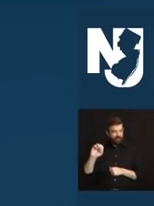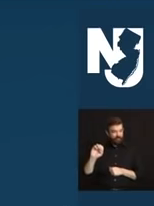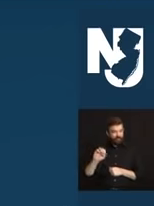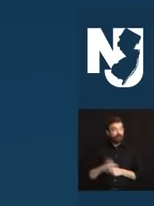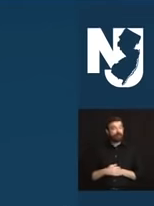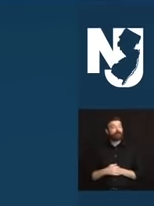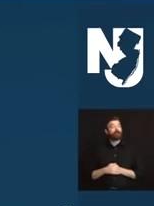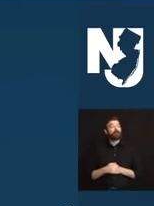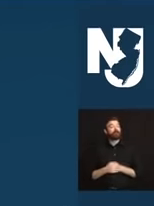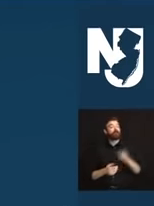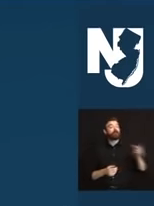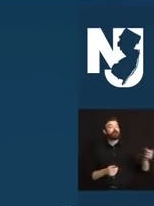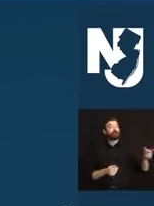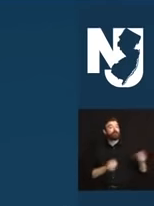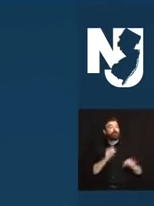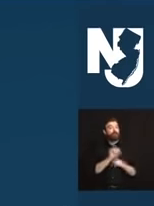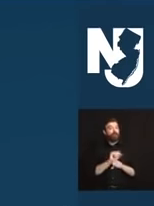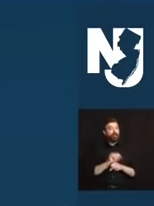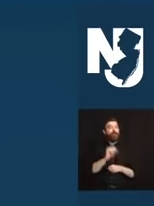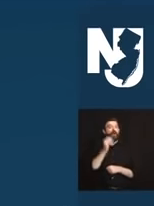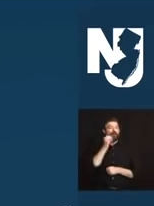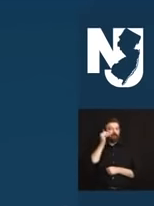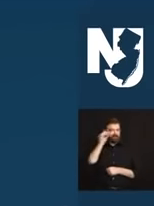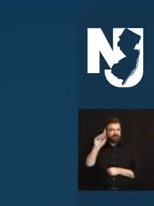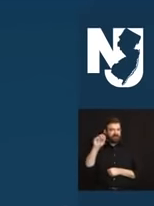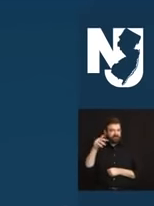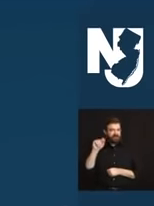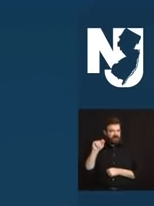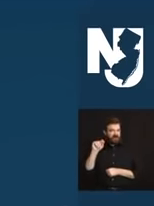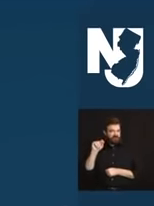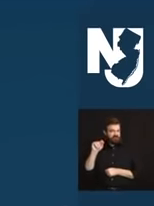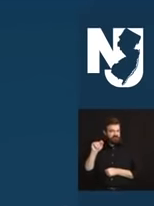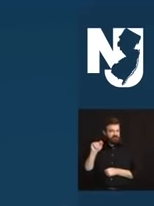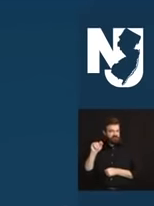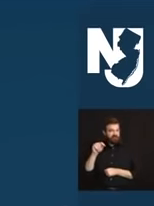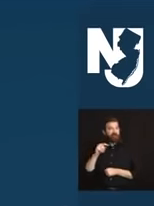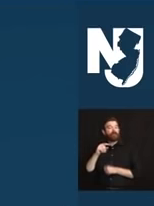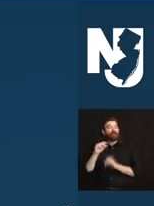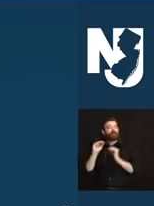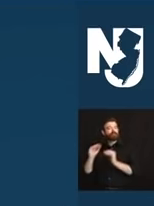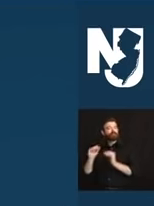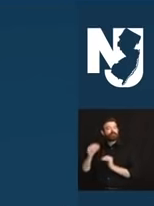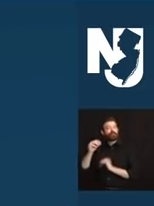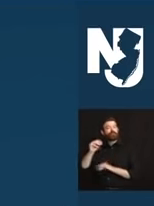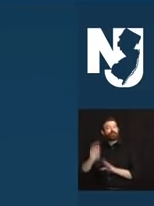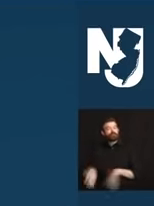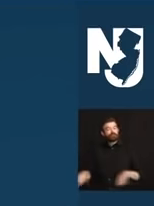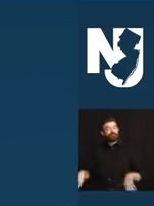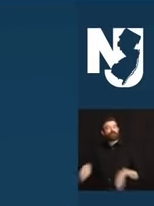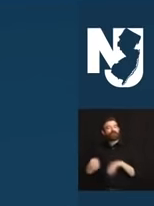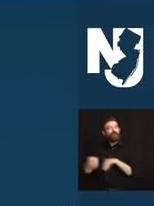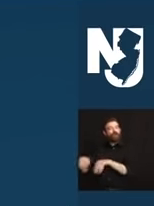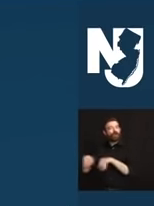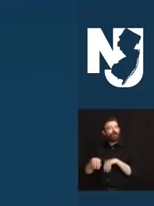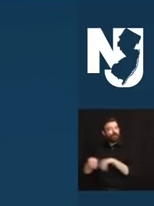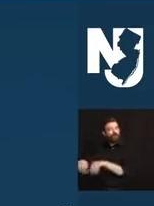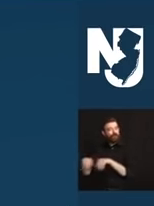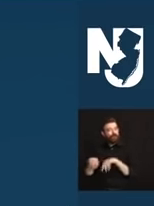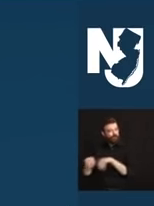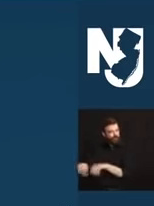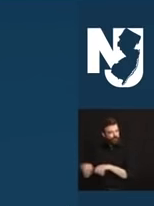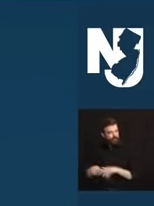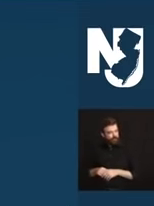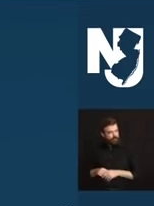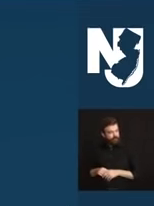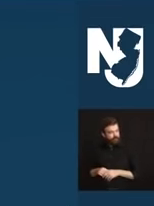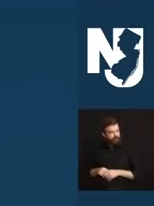Depot, where she had also worked. Her sister Carol, with whom I had the great honor again of speaking with yesterday, said of Joan, and I quote